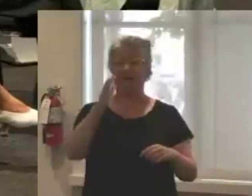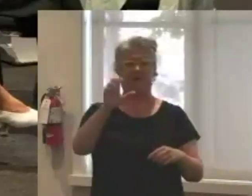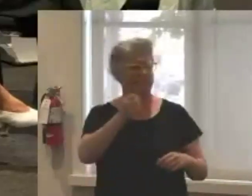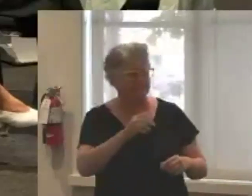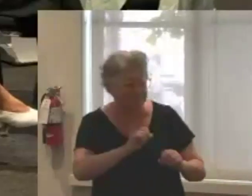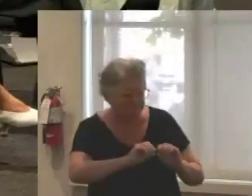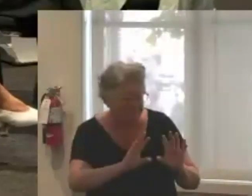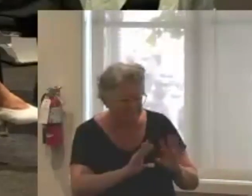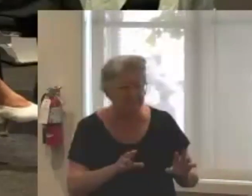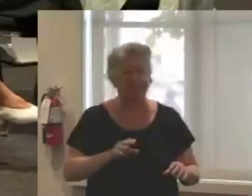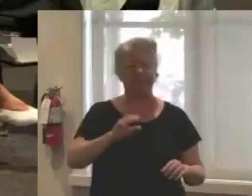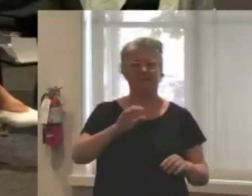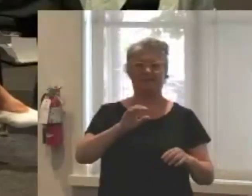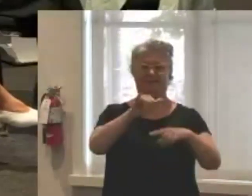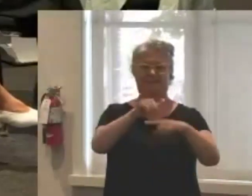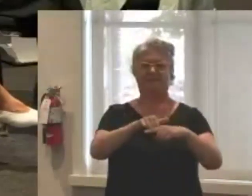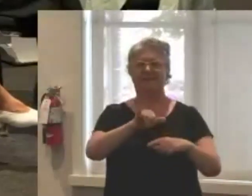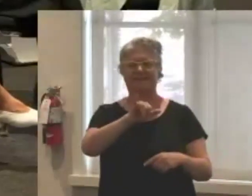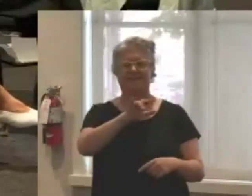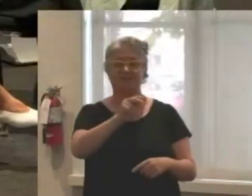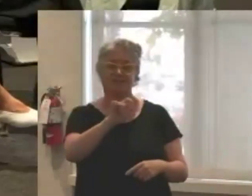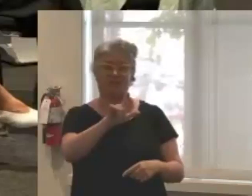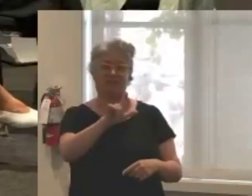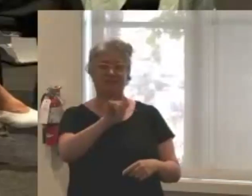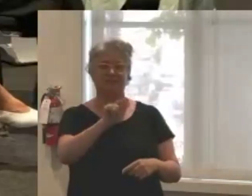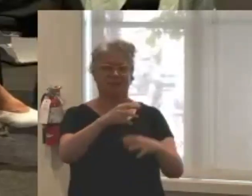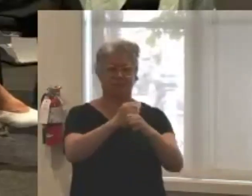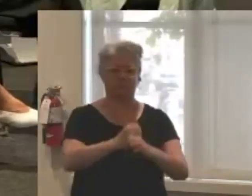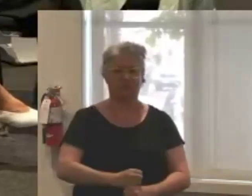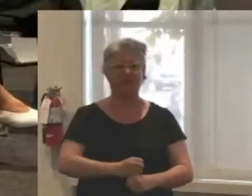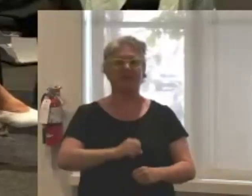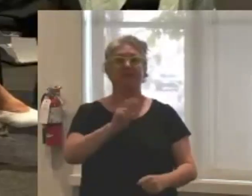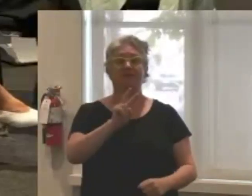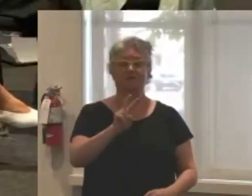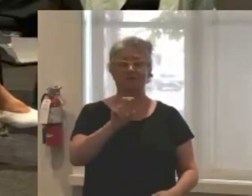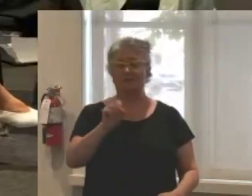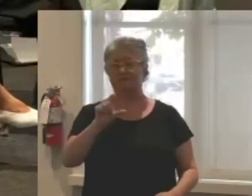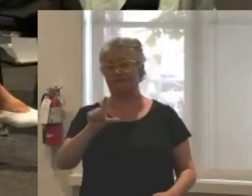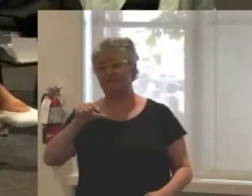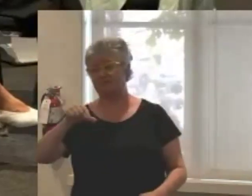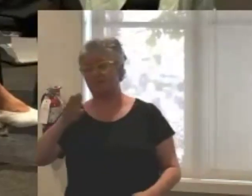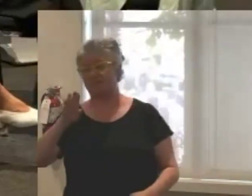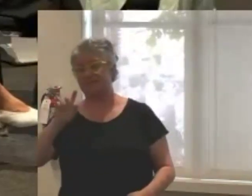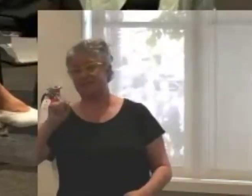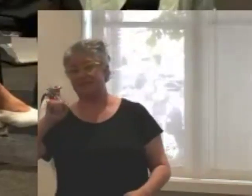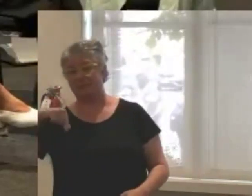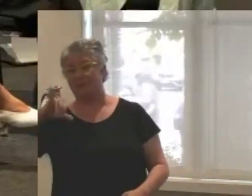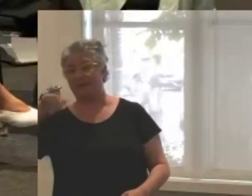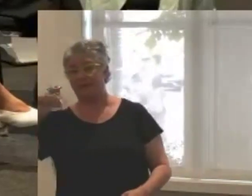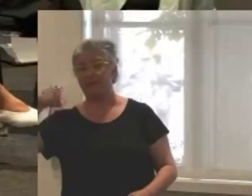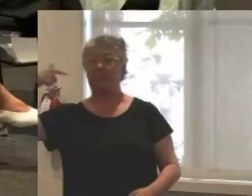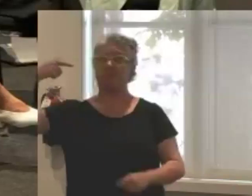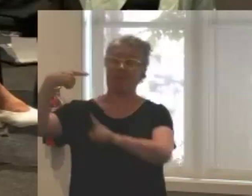sorry. The acronym we used here at the 519 is 2SLGBTQIA or